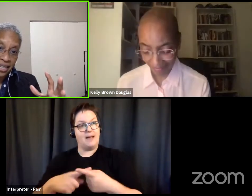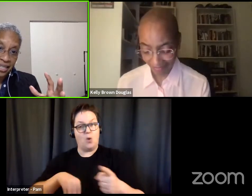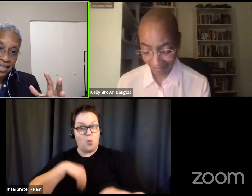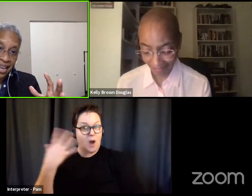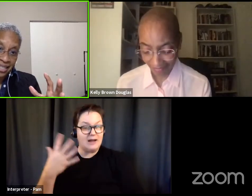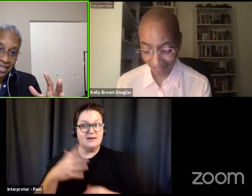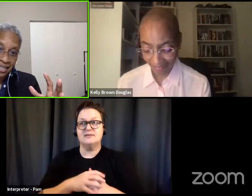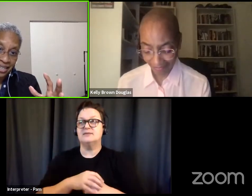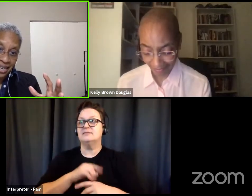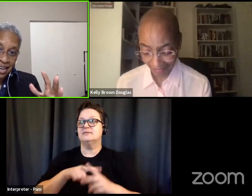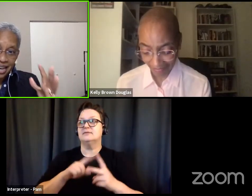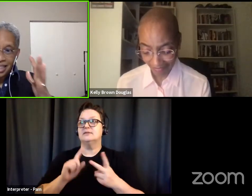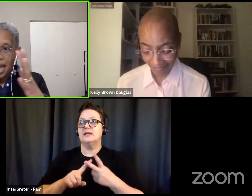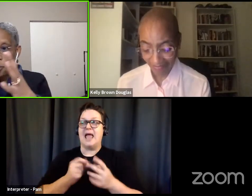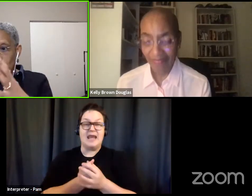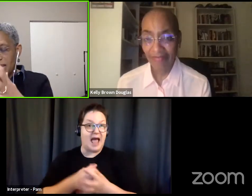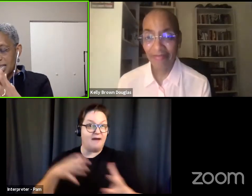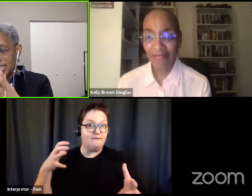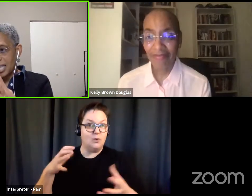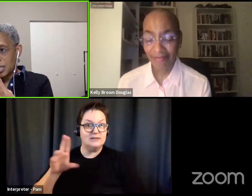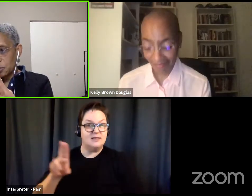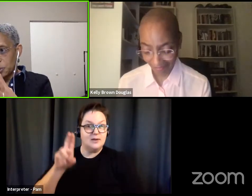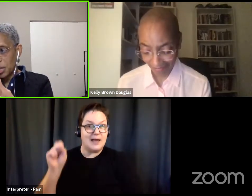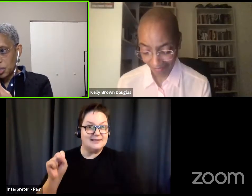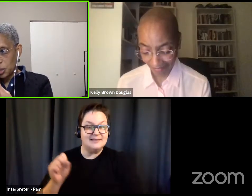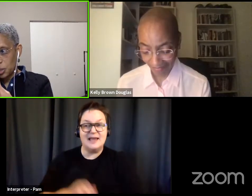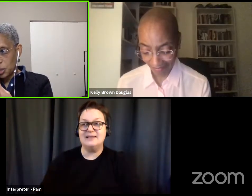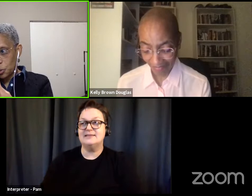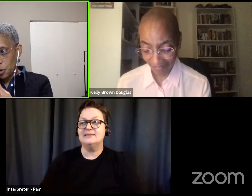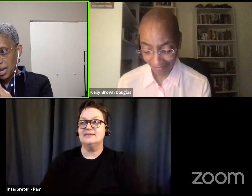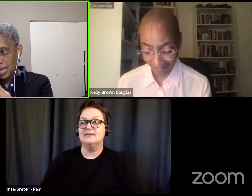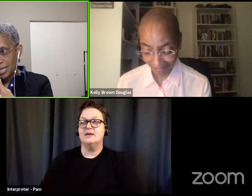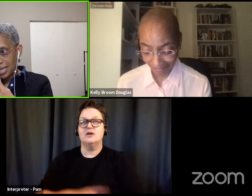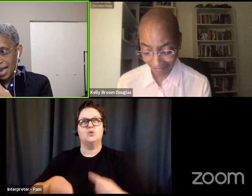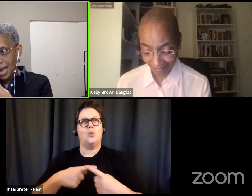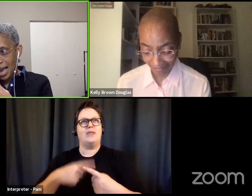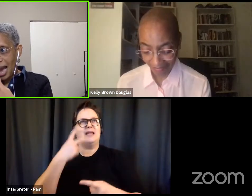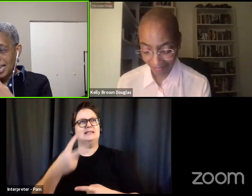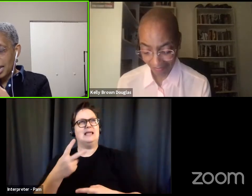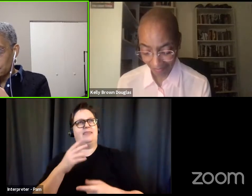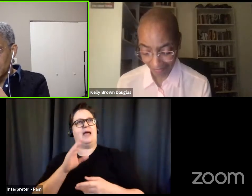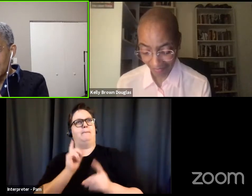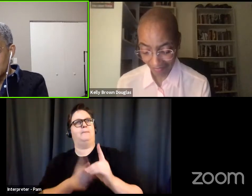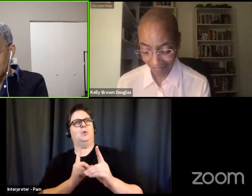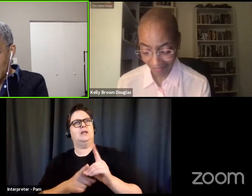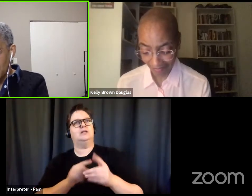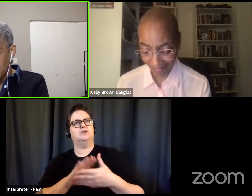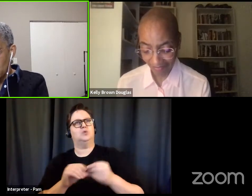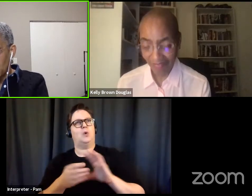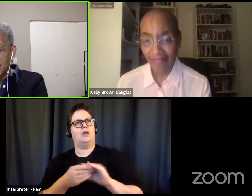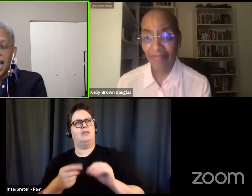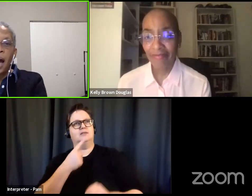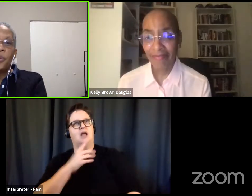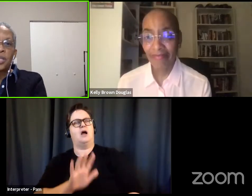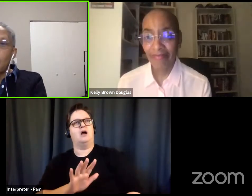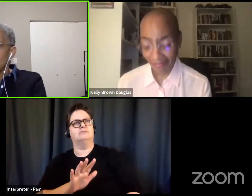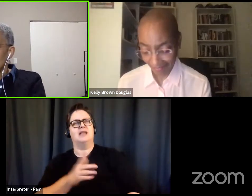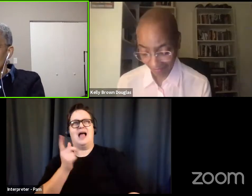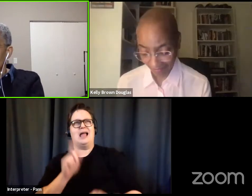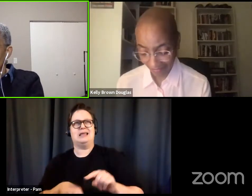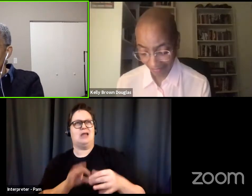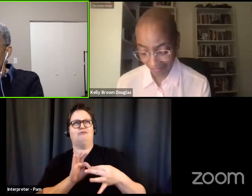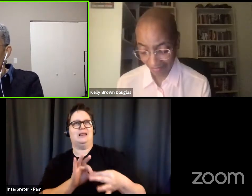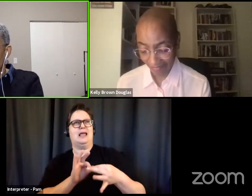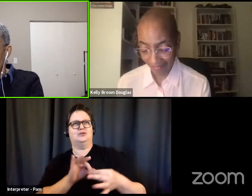in the United States that when they see this Buddha story, they say, I can relate to that because I was